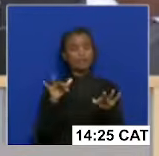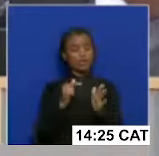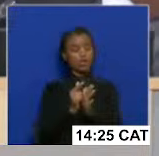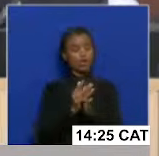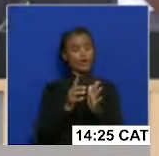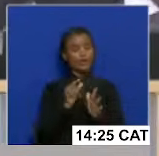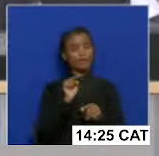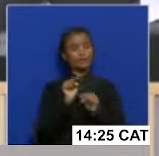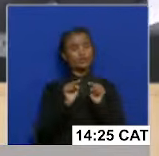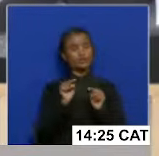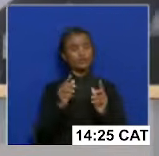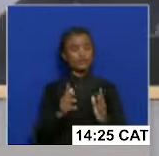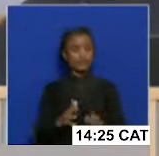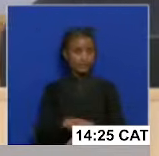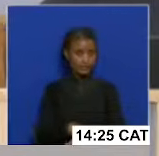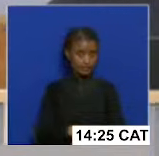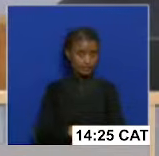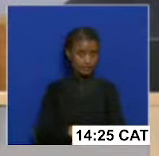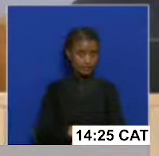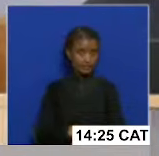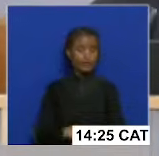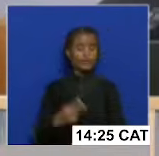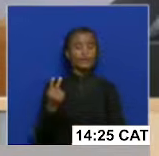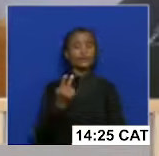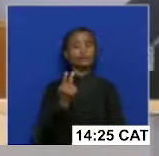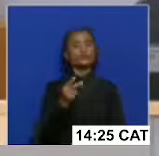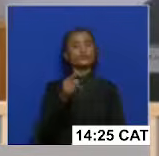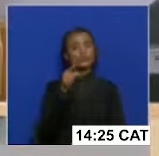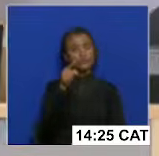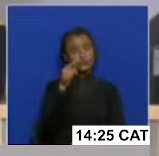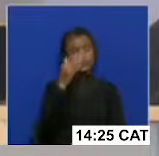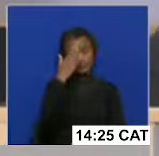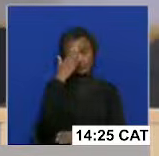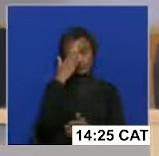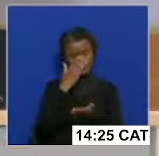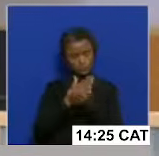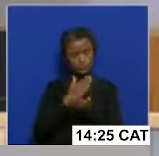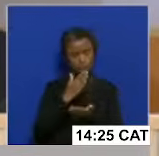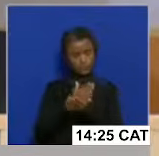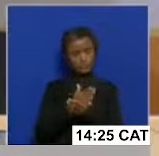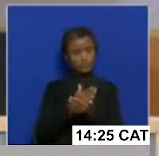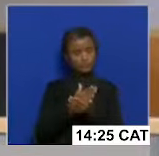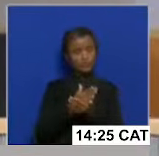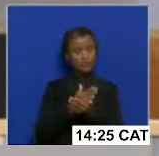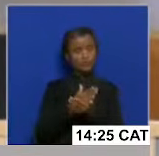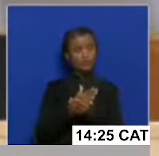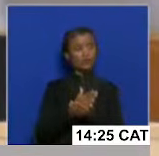exactly what Ms. Storrs was talking about with regard to the